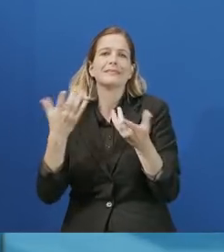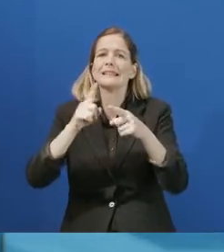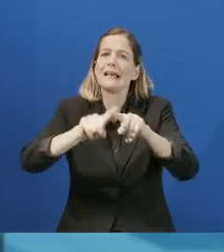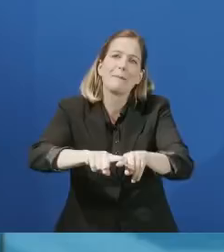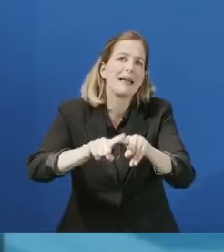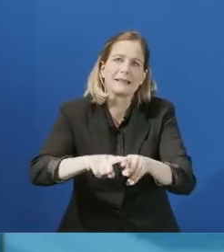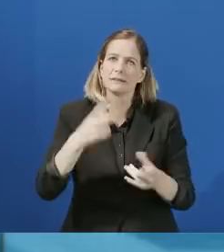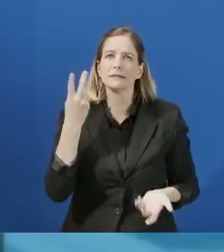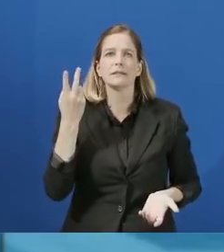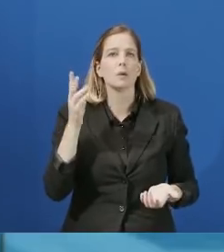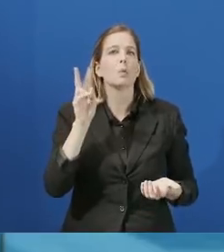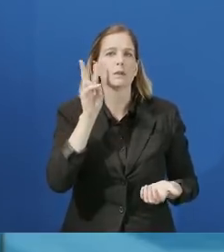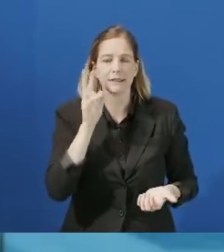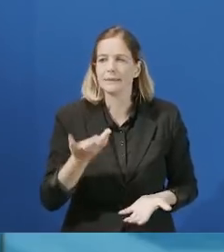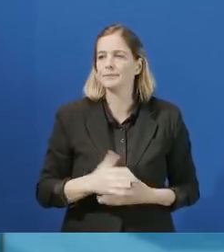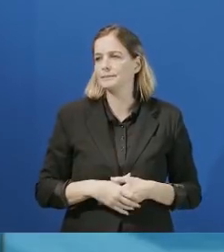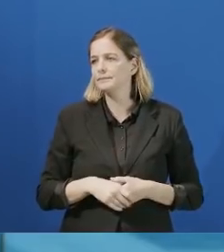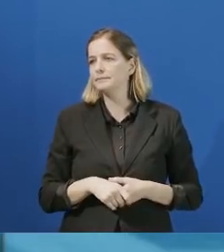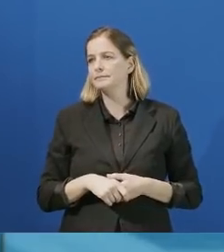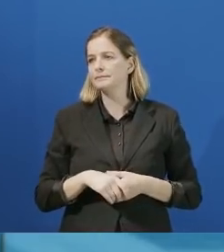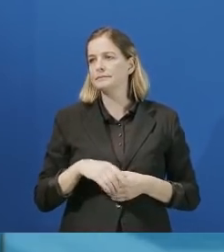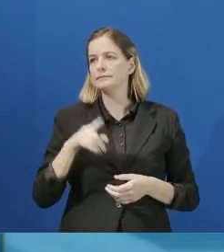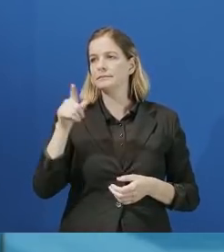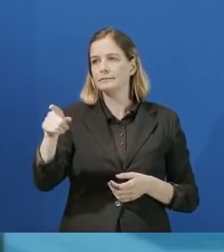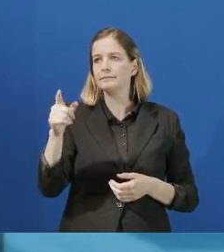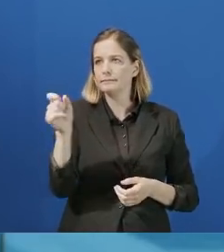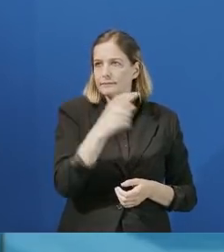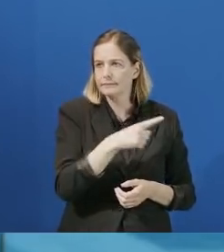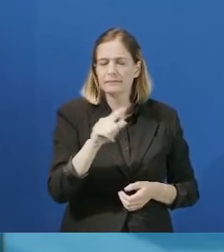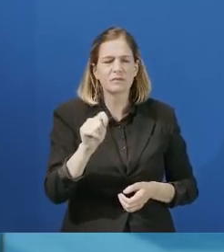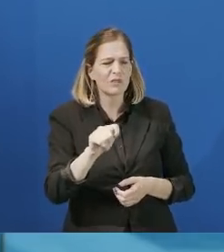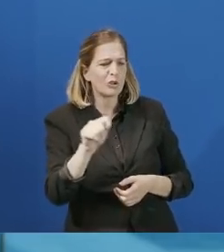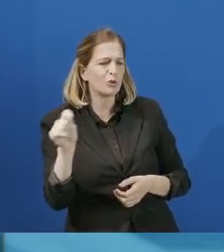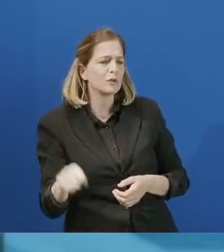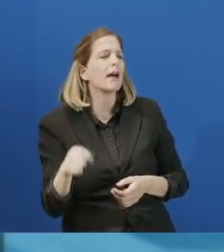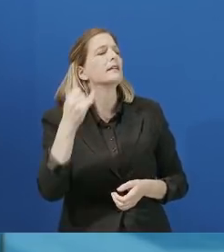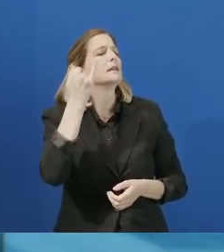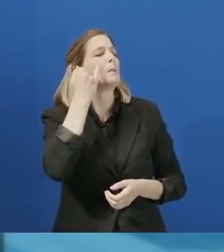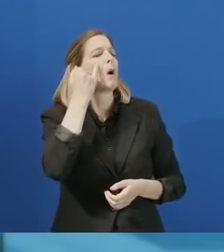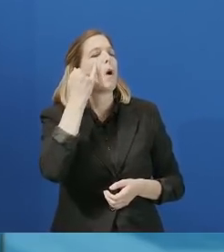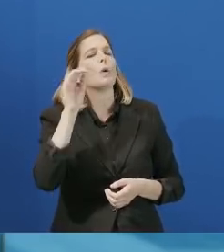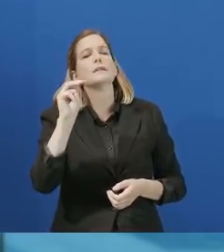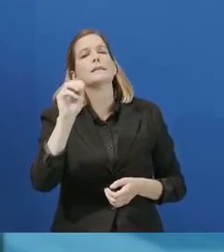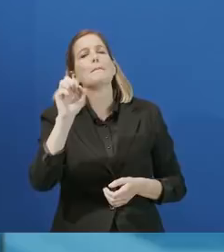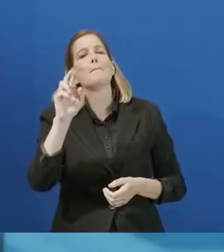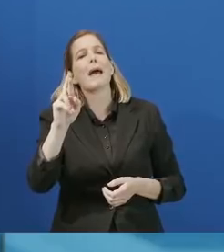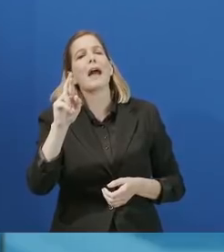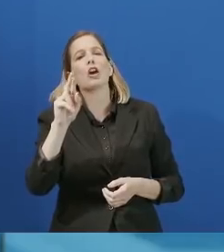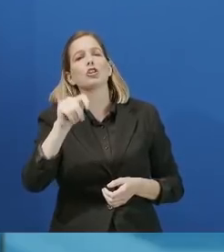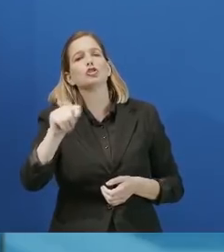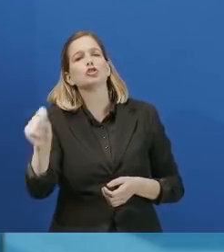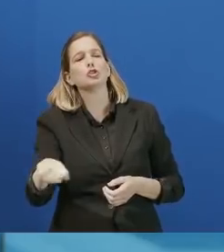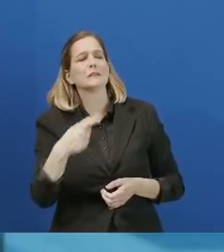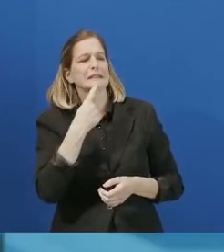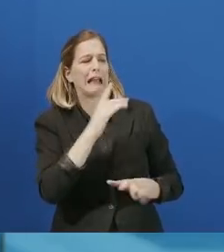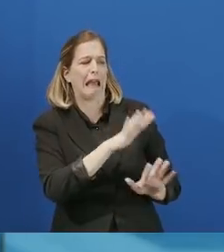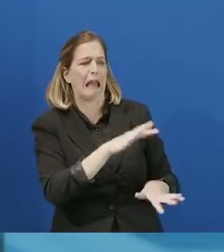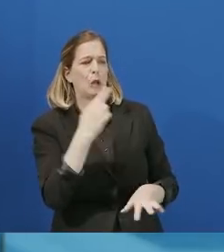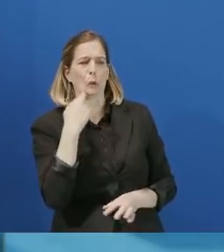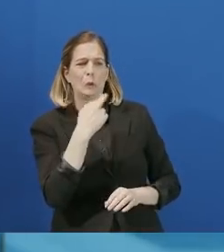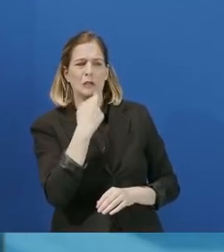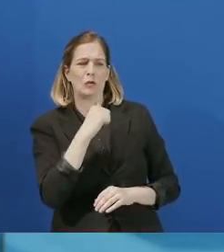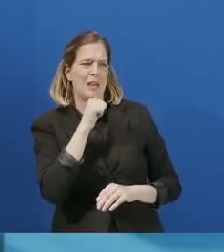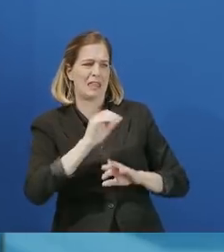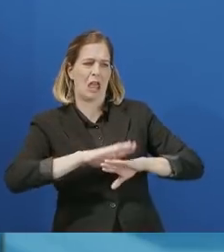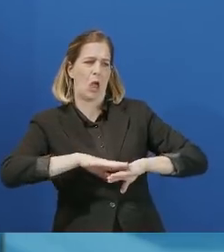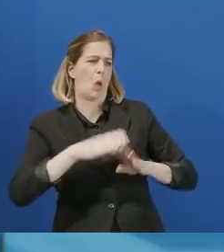Mayor Romero says our restaurants are not ready to open up on May 15th, May 18th, whatever that is, she will not be free